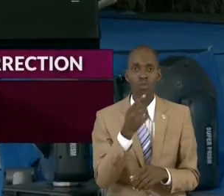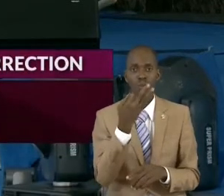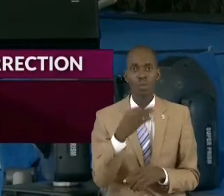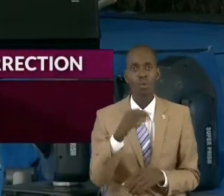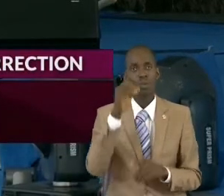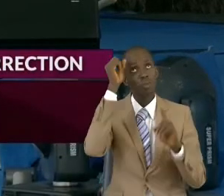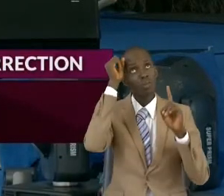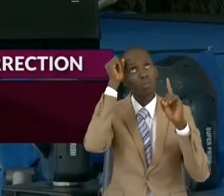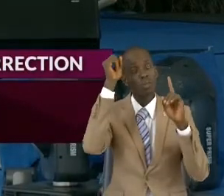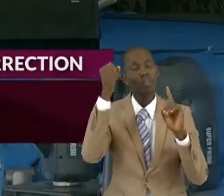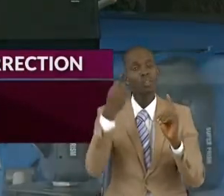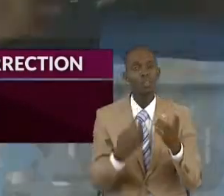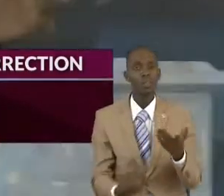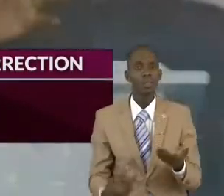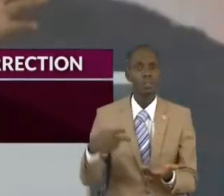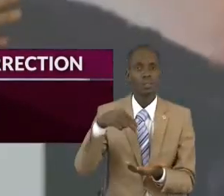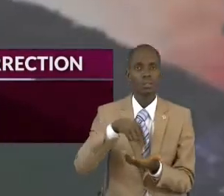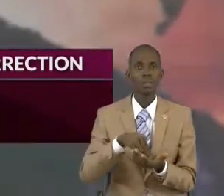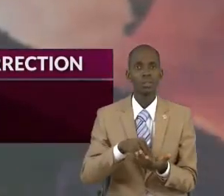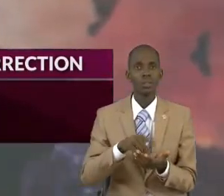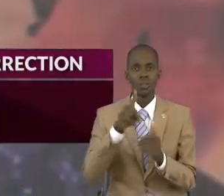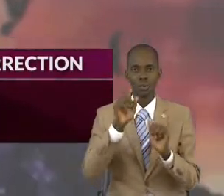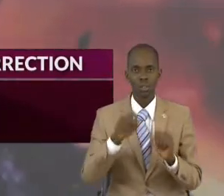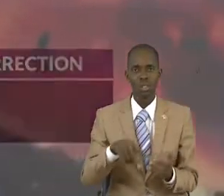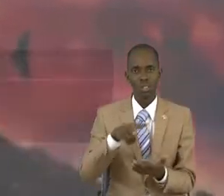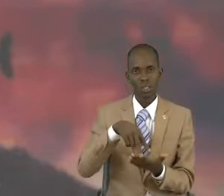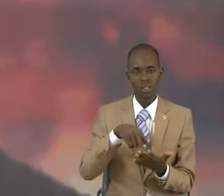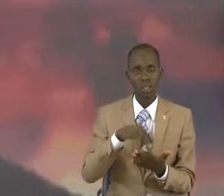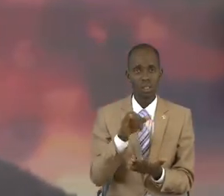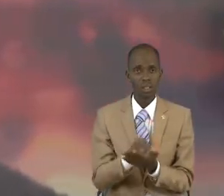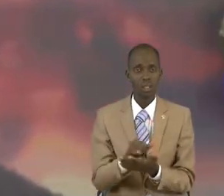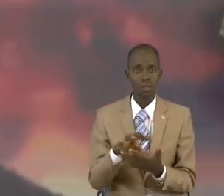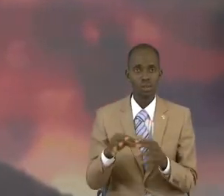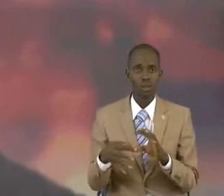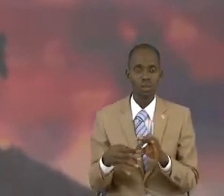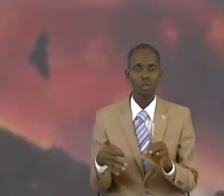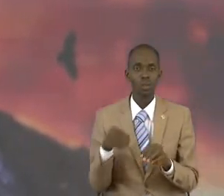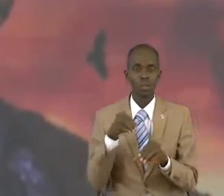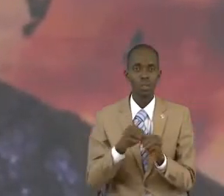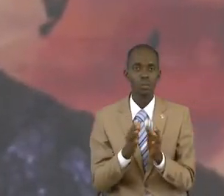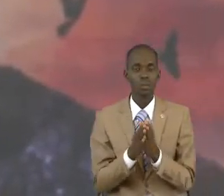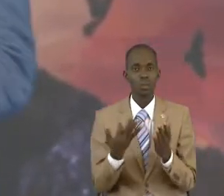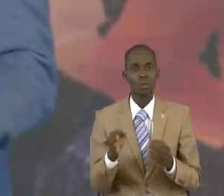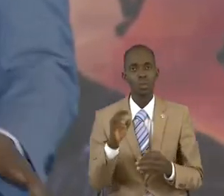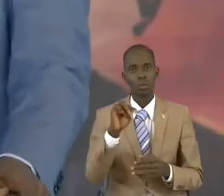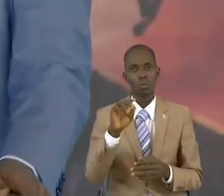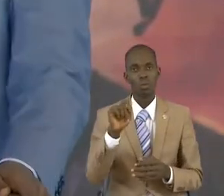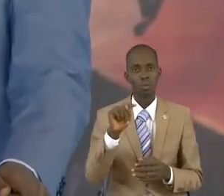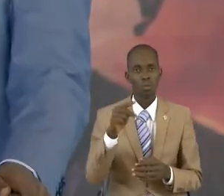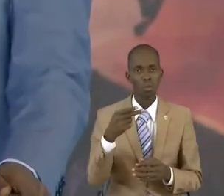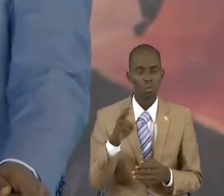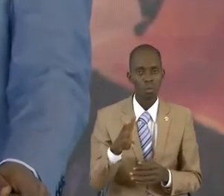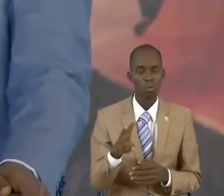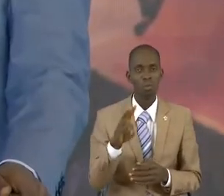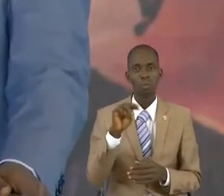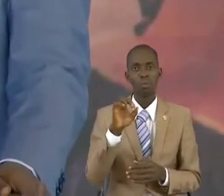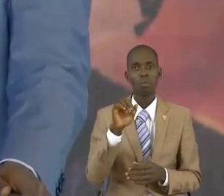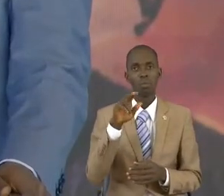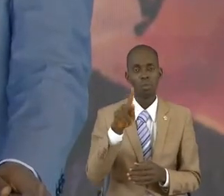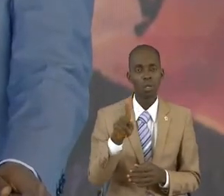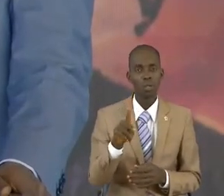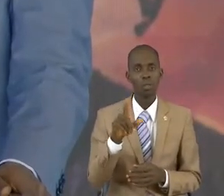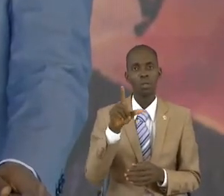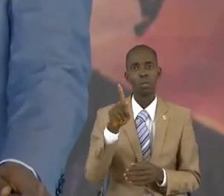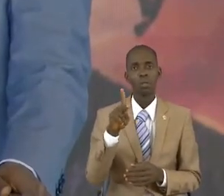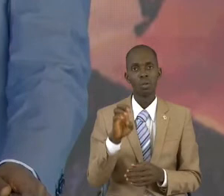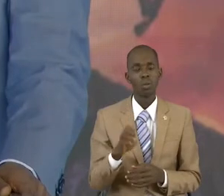resurrection. You can read that from Matthew, from Mark, from Luke, and from John. He